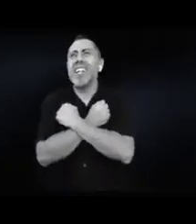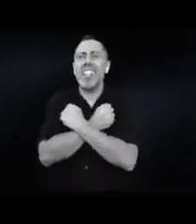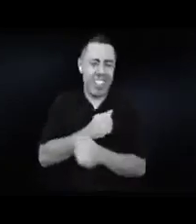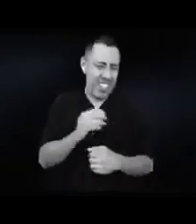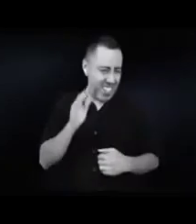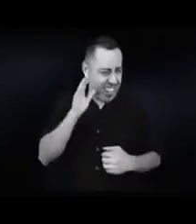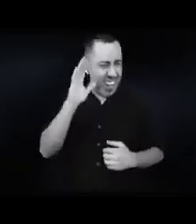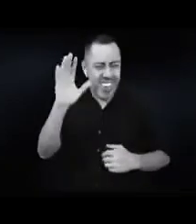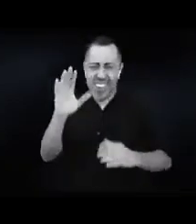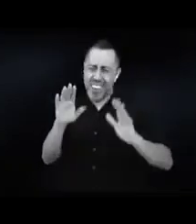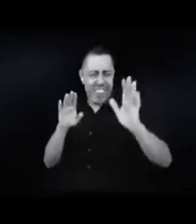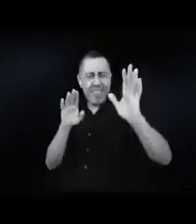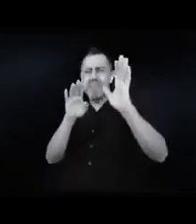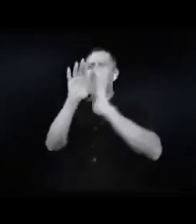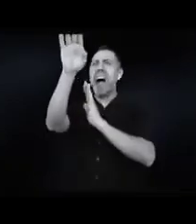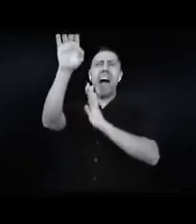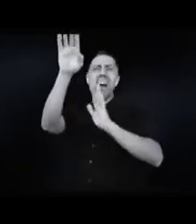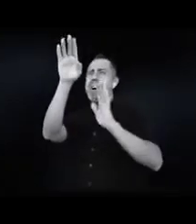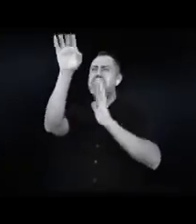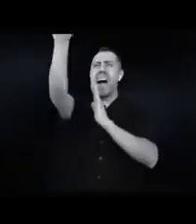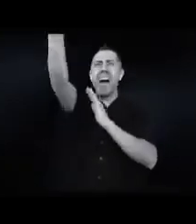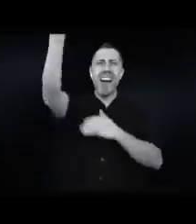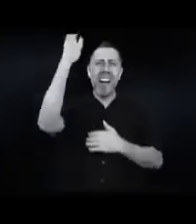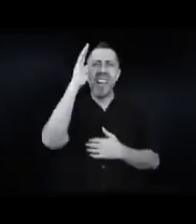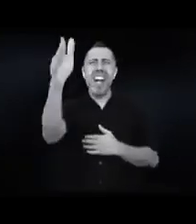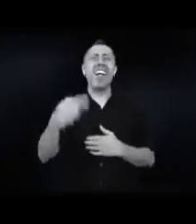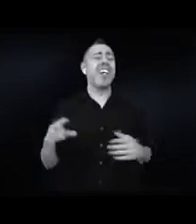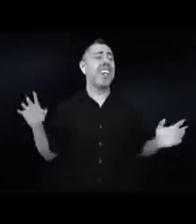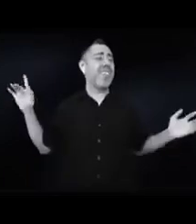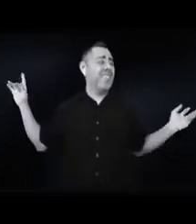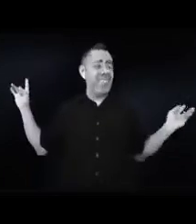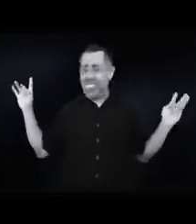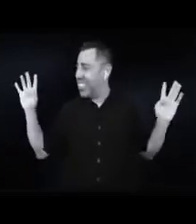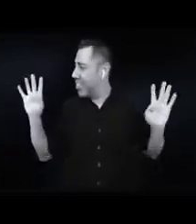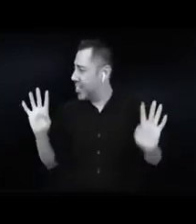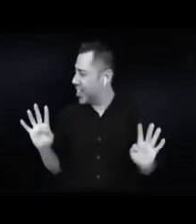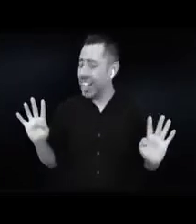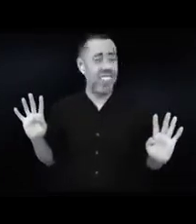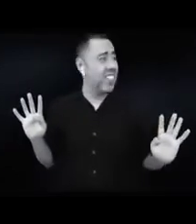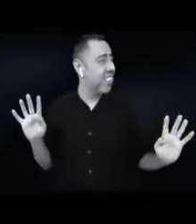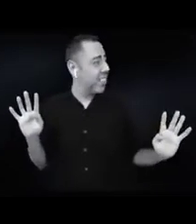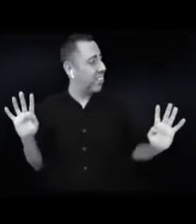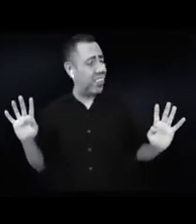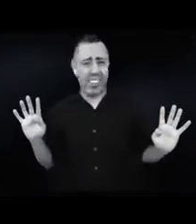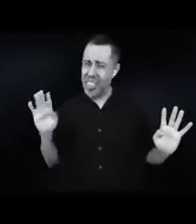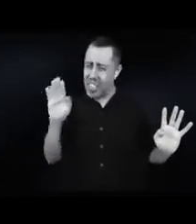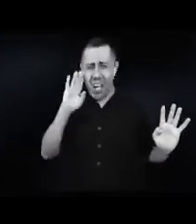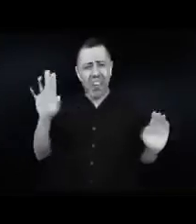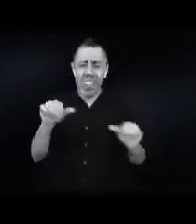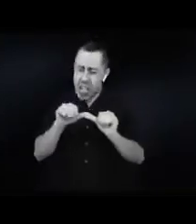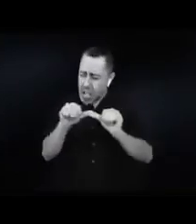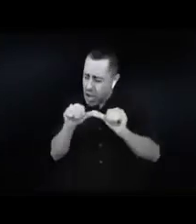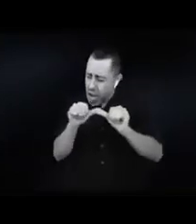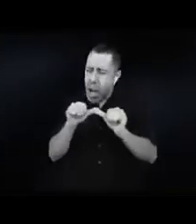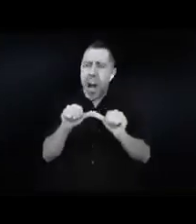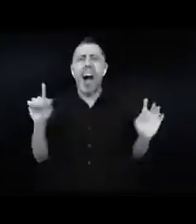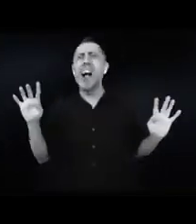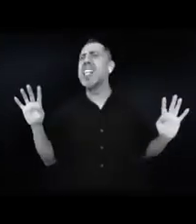stand fast for love. We will never fail in love or